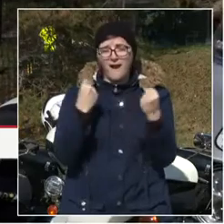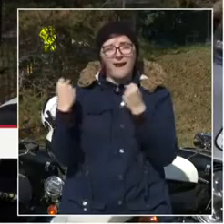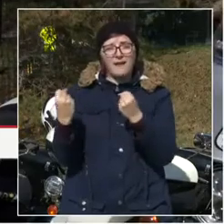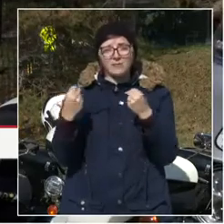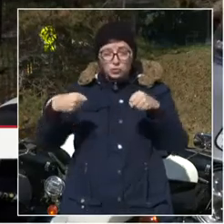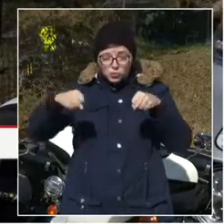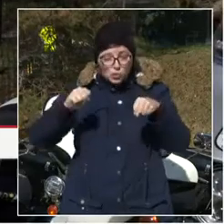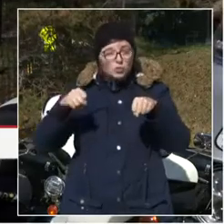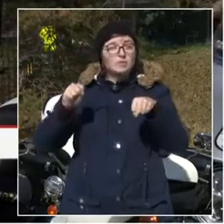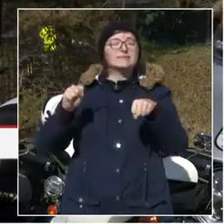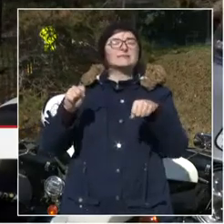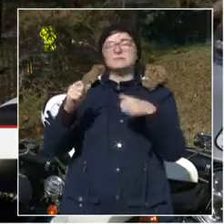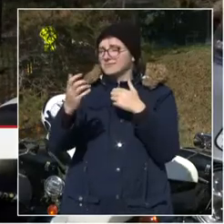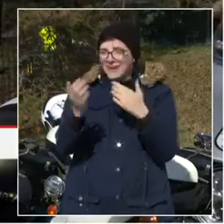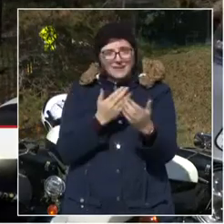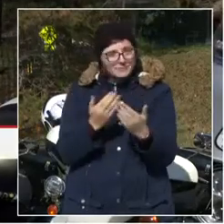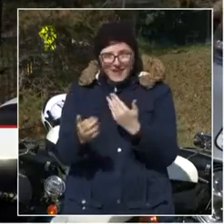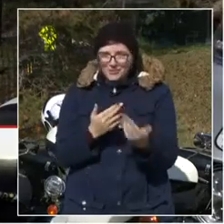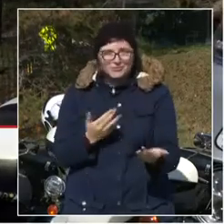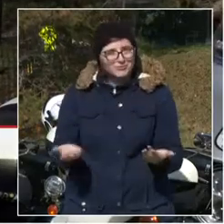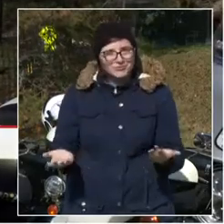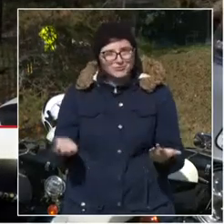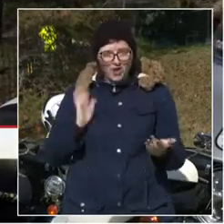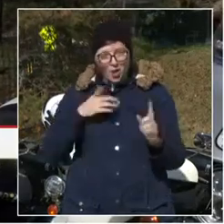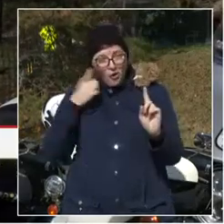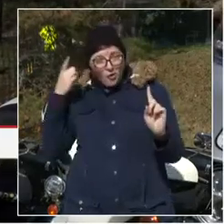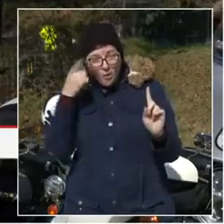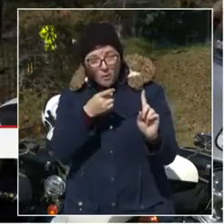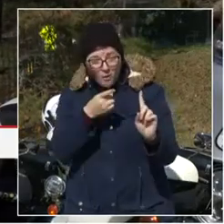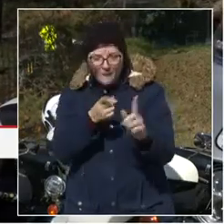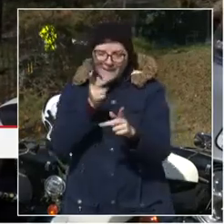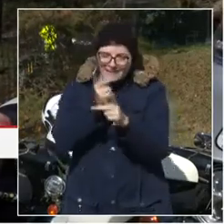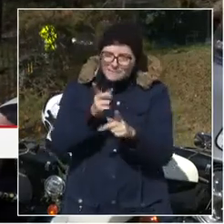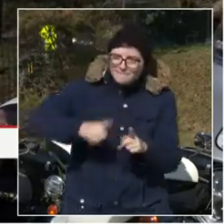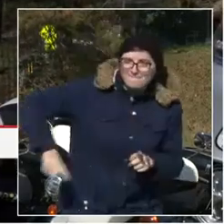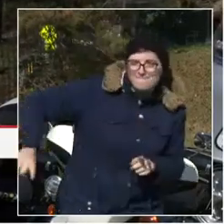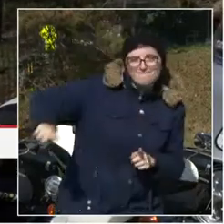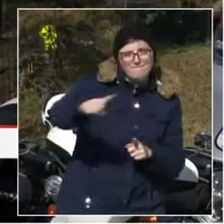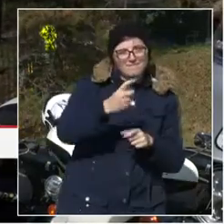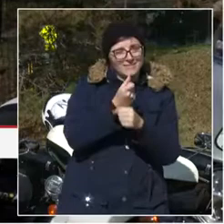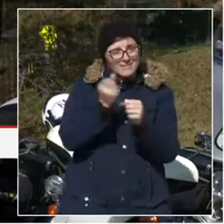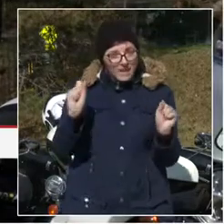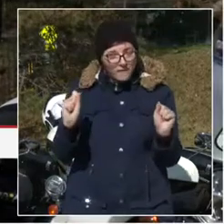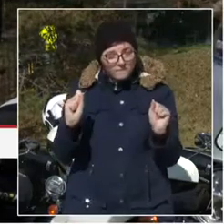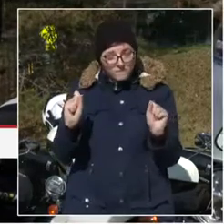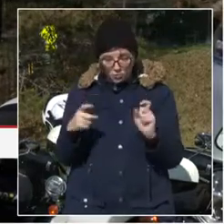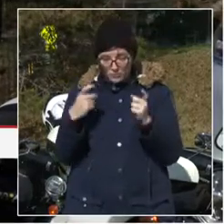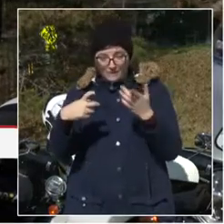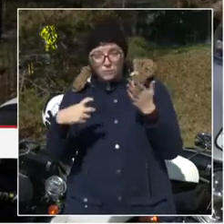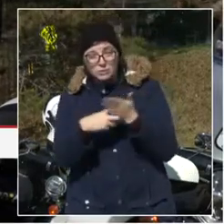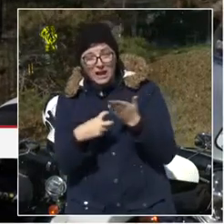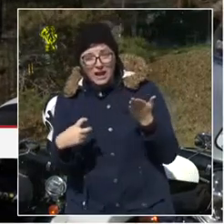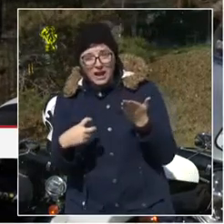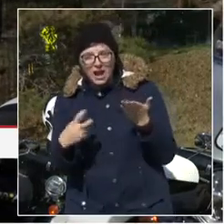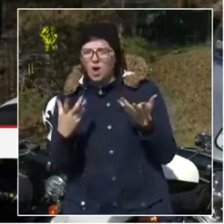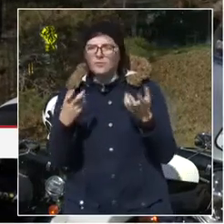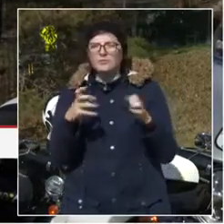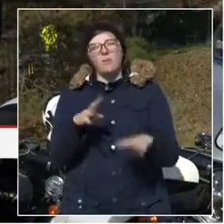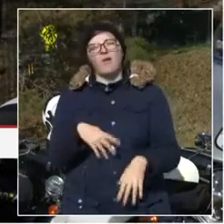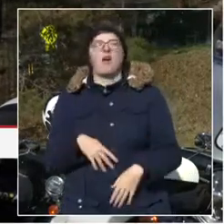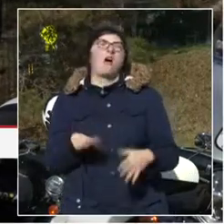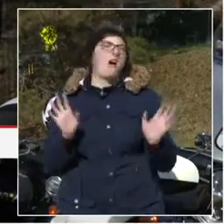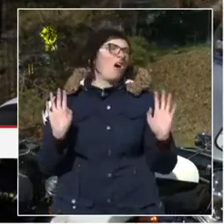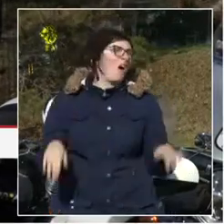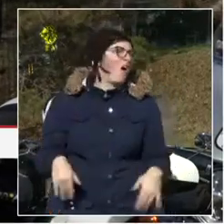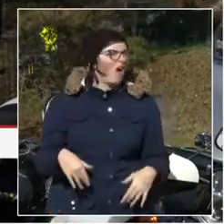around town. Our goal is to keep everyone safe. We write tickets not to inconvenience people. We